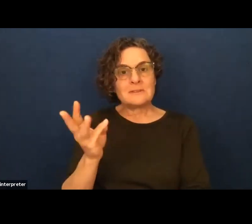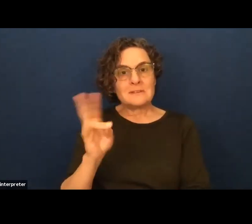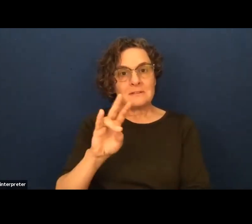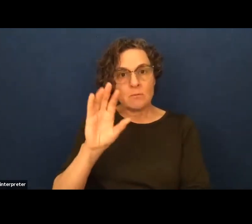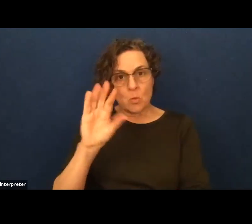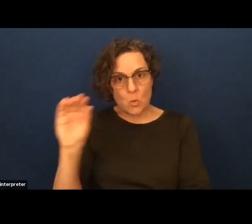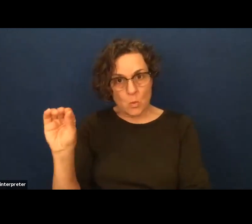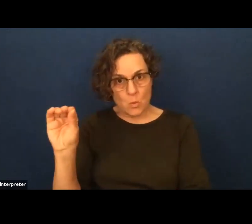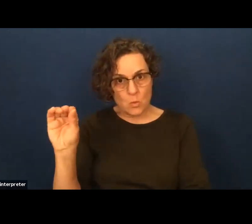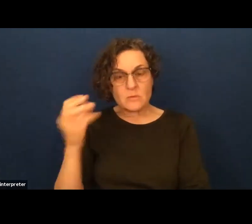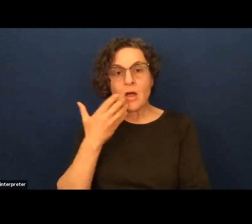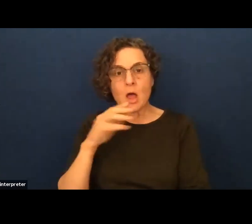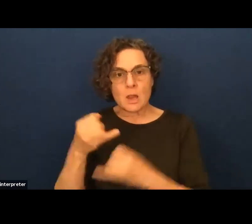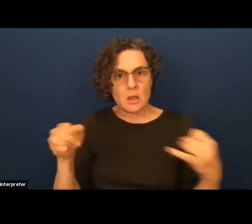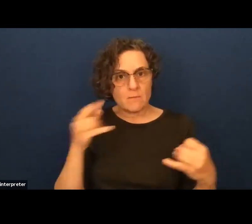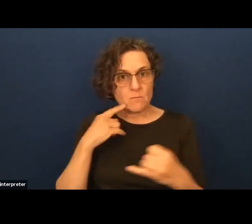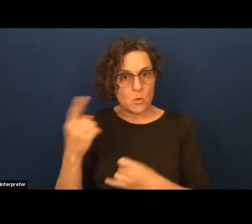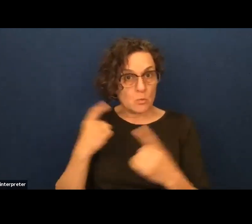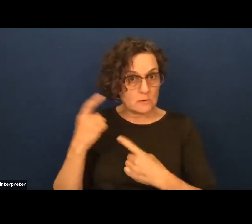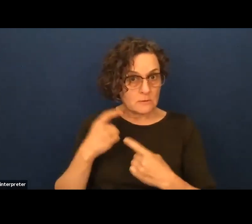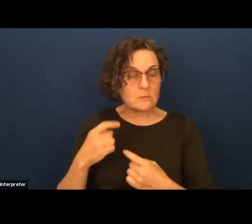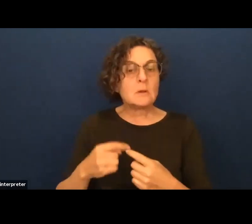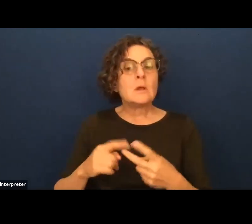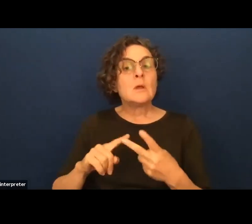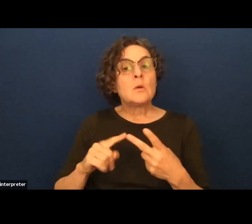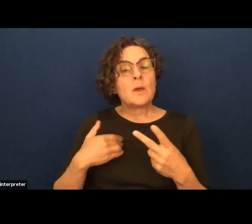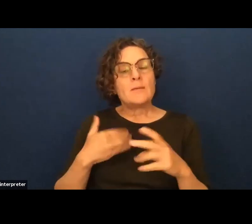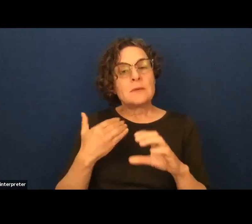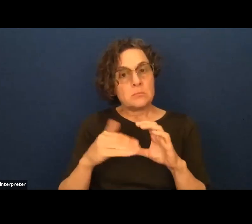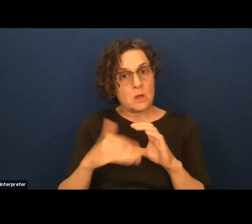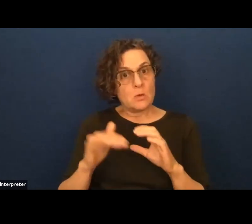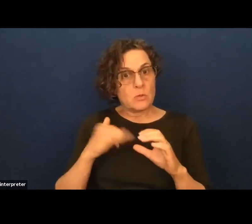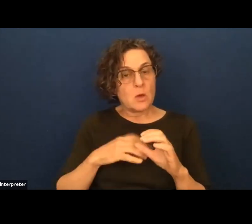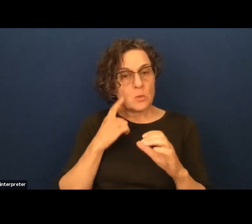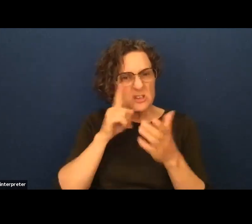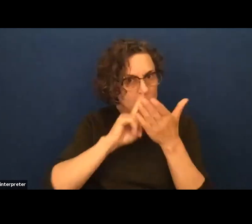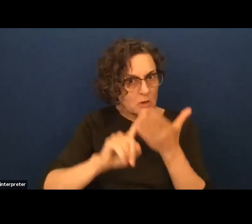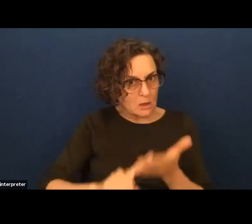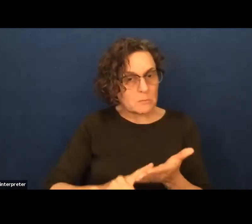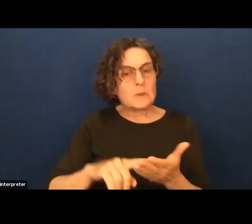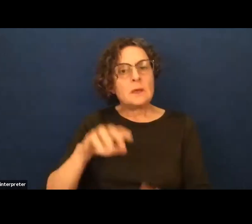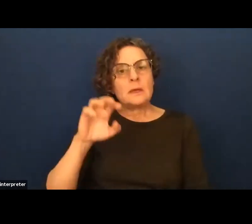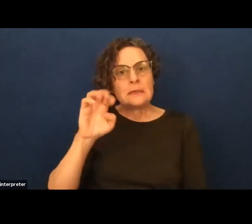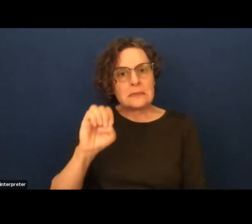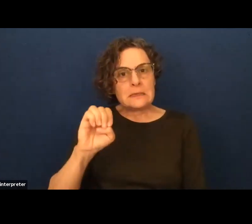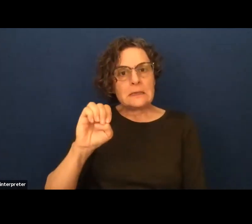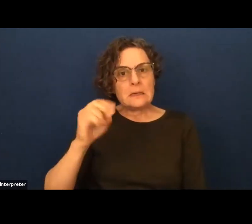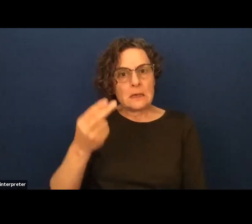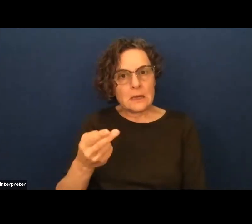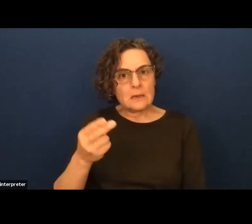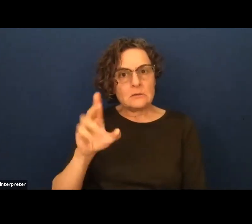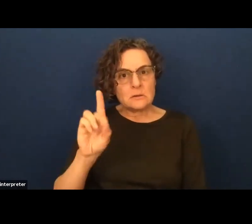565-6700. And we also have an email that we monitor. It's